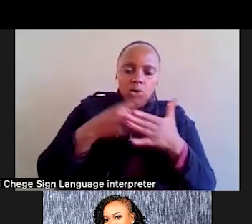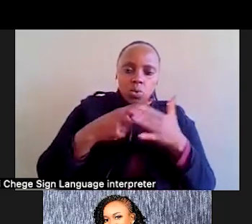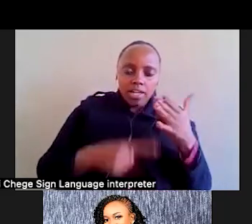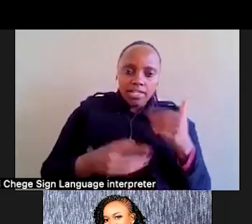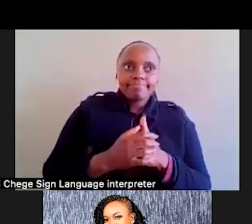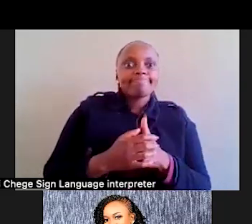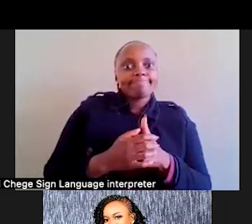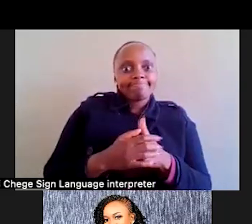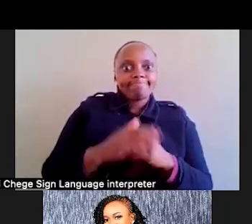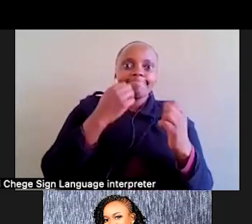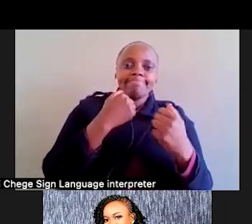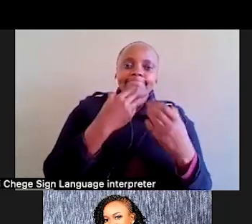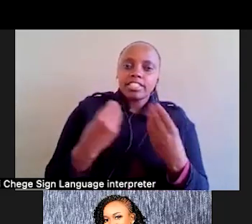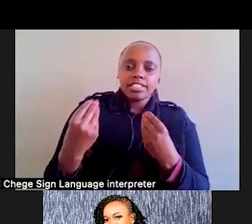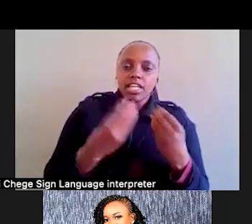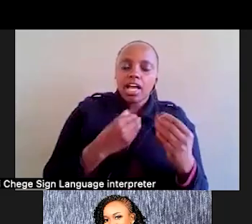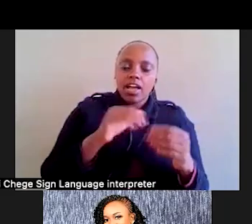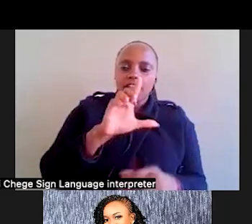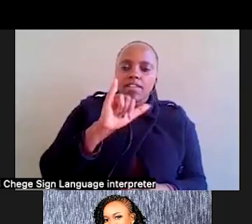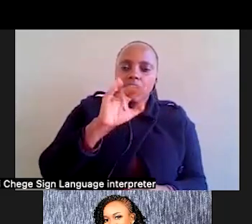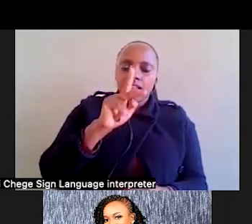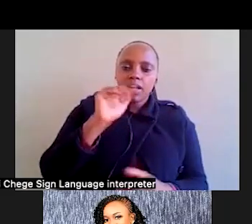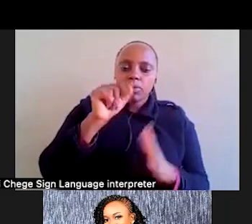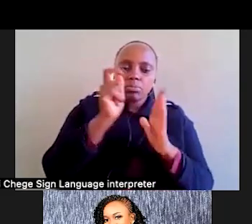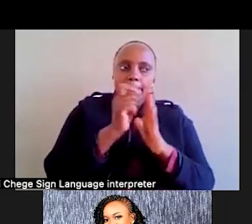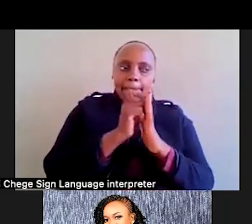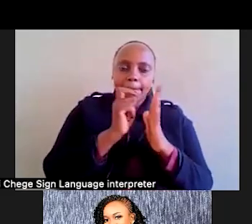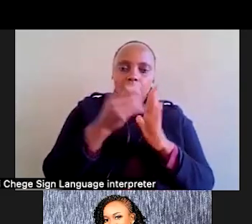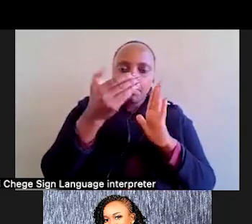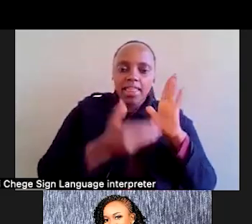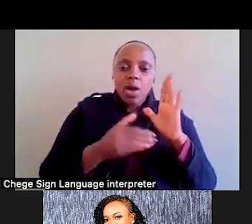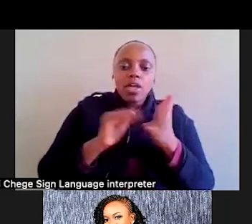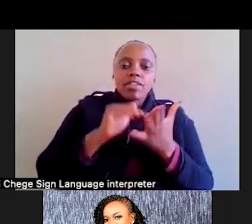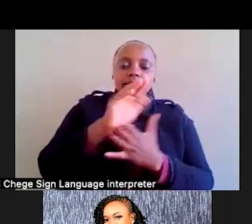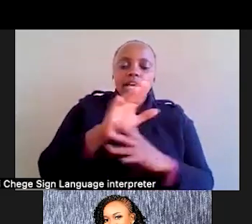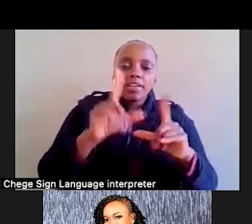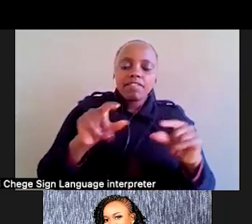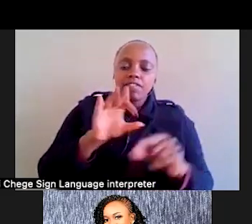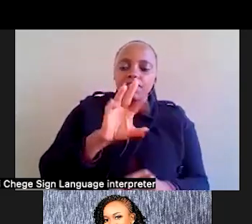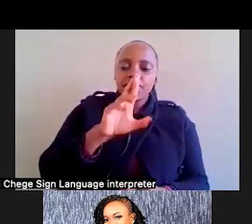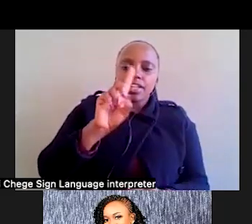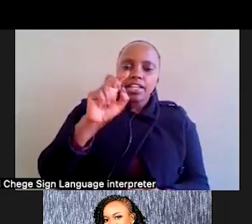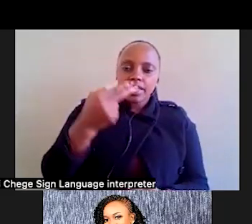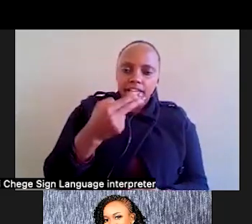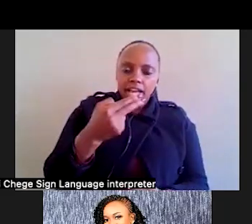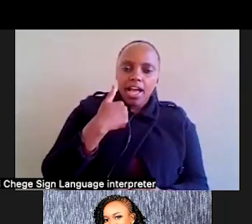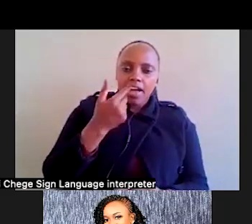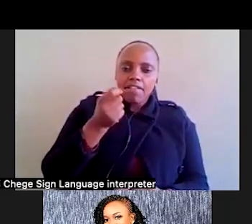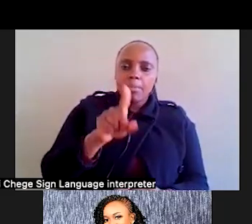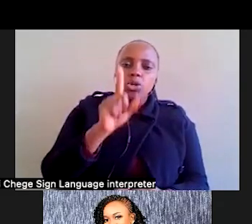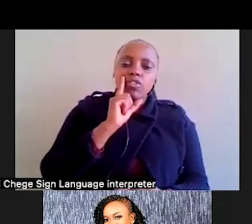has been made very easy. There is a link that you can fill in, and it's already in the chat. Frida has kindly put it